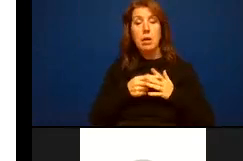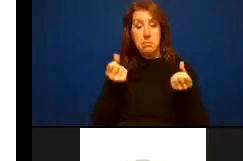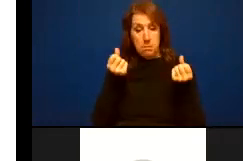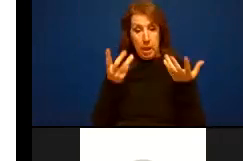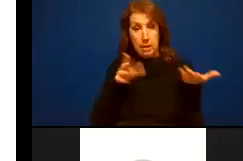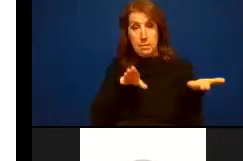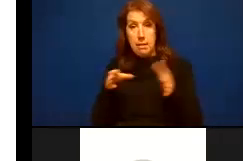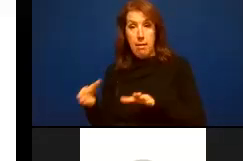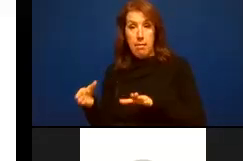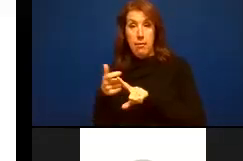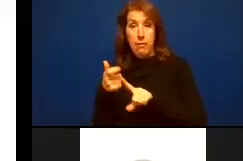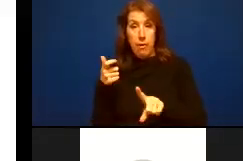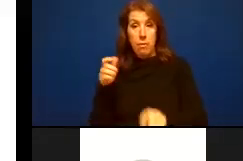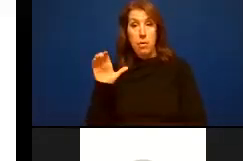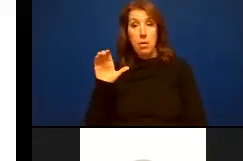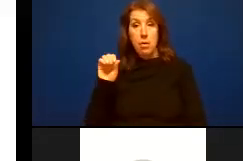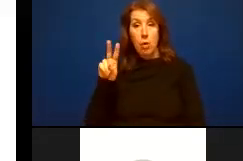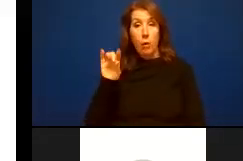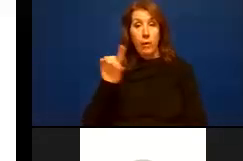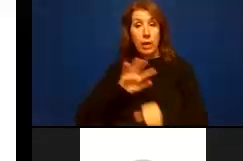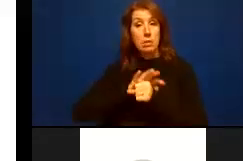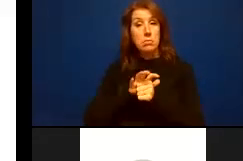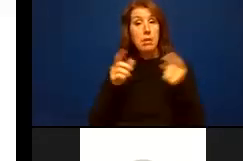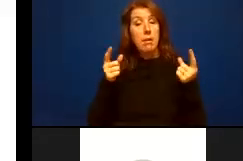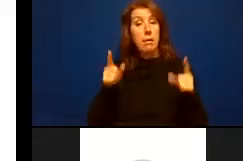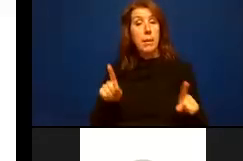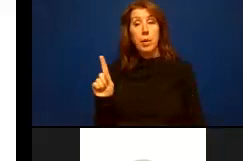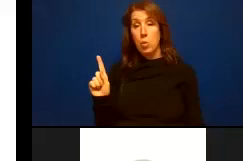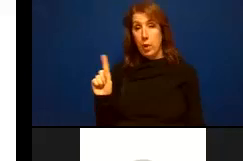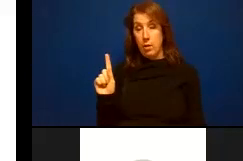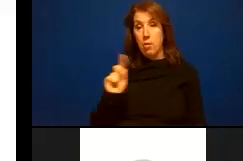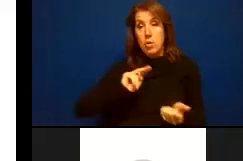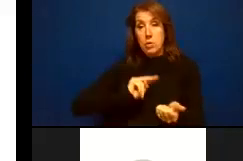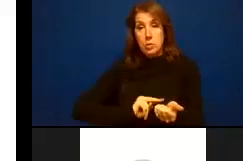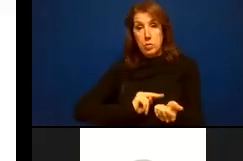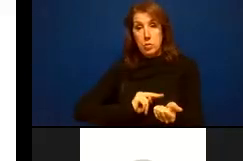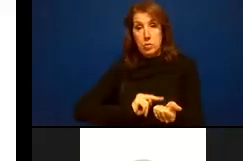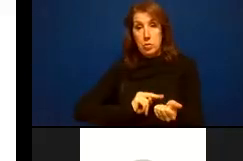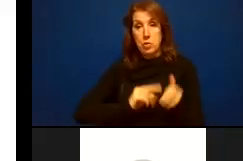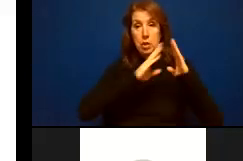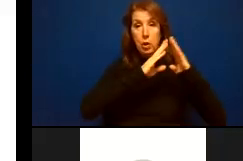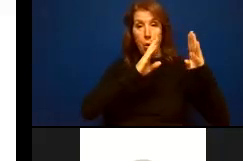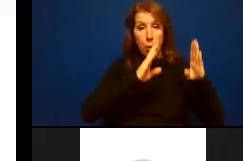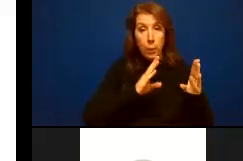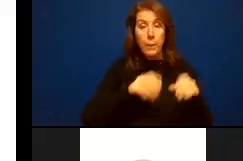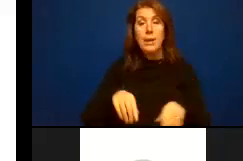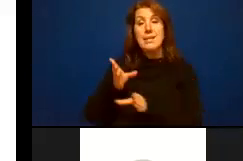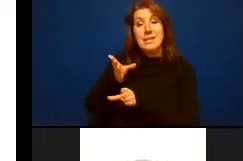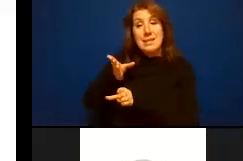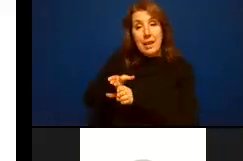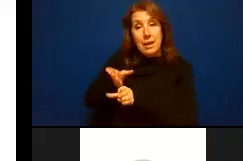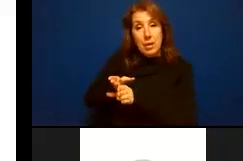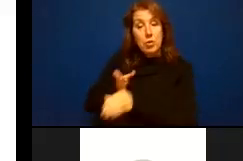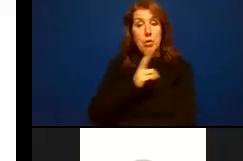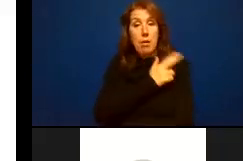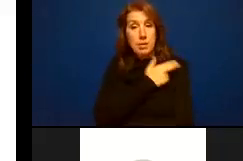from COVID in the country were happening in nursing homes, psychiatric hospitals,